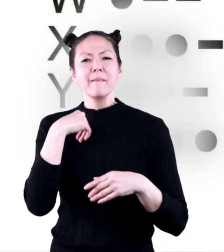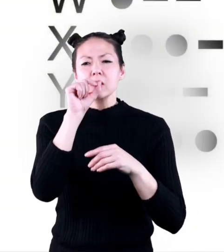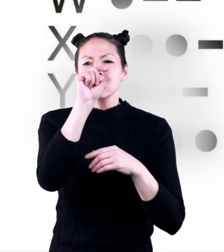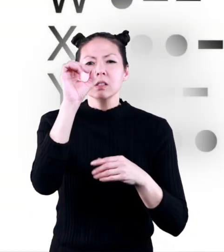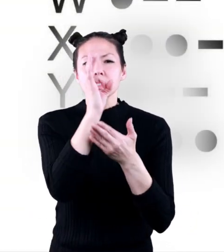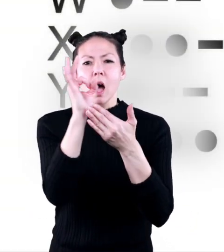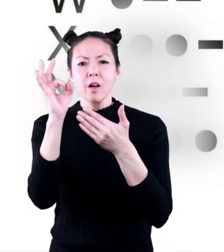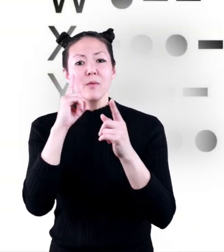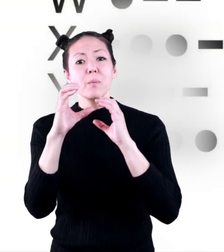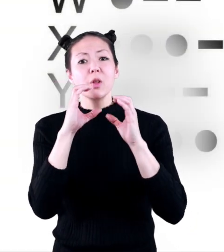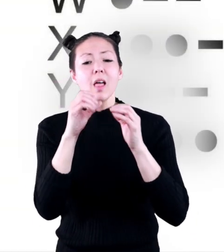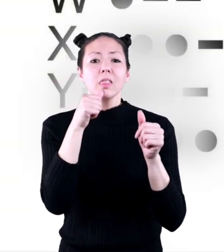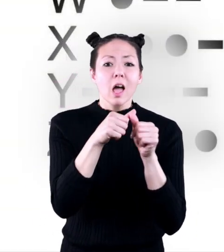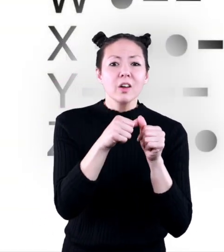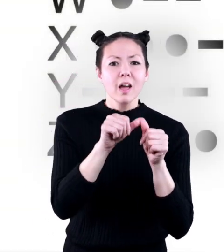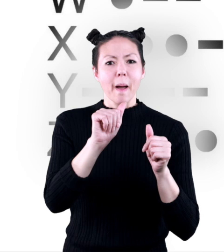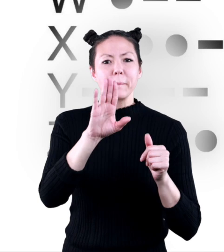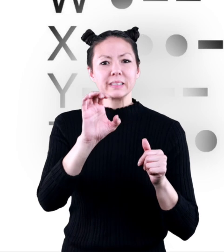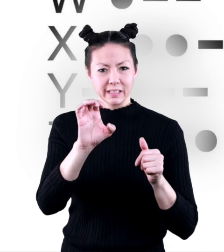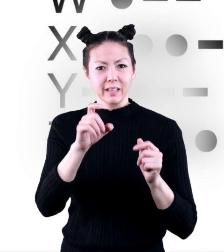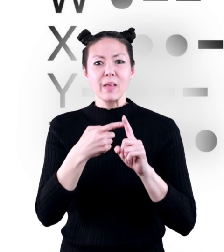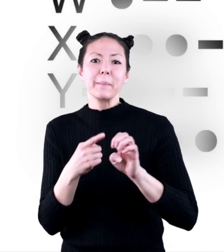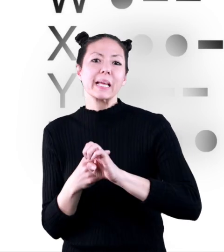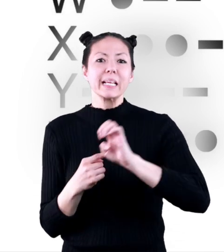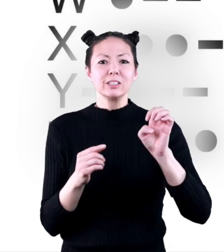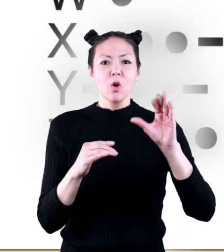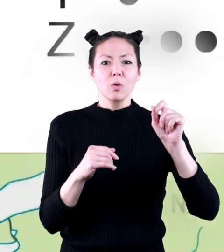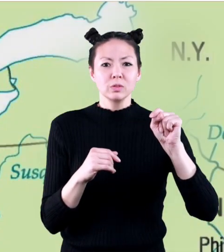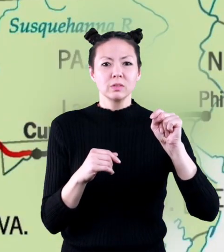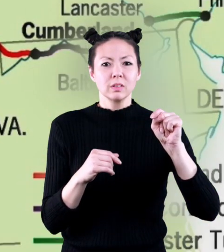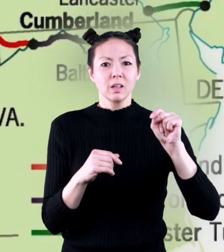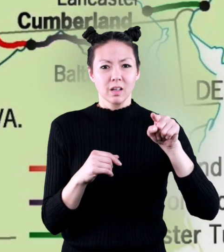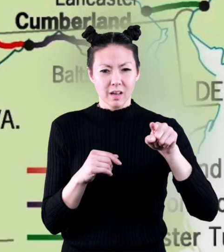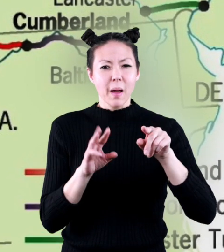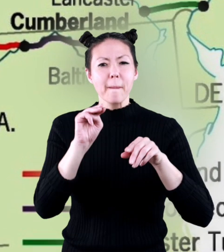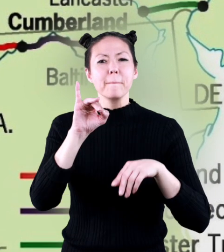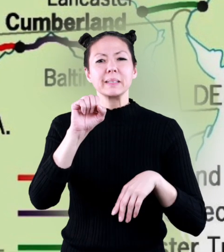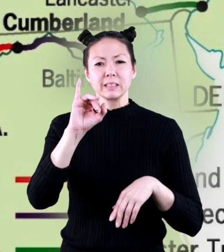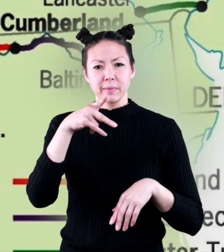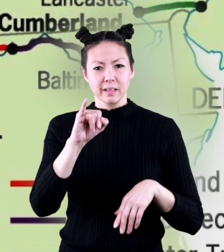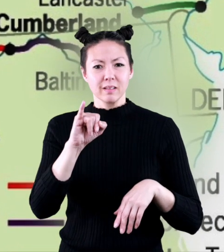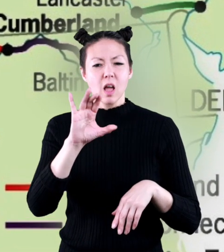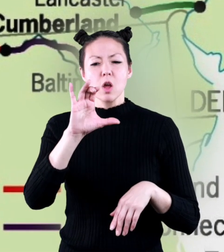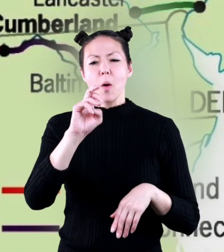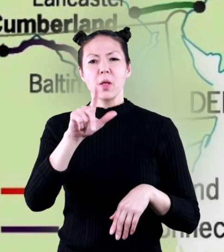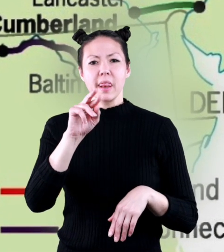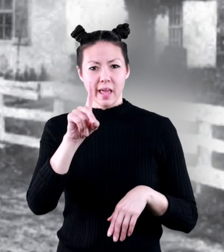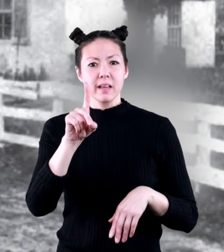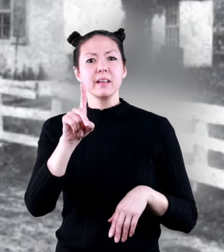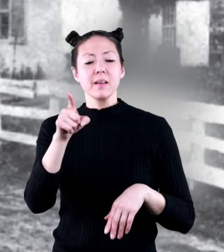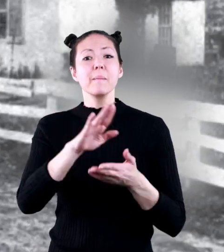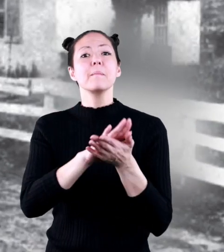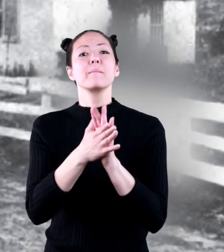to communicate the letters of the alphabet from the East Coast to the Mississippi. The Cumberland Road became the first national